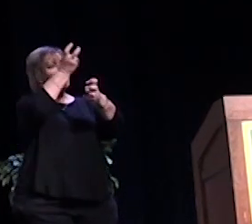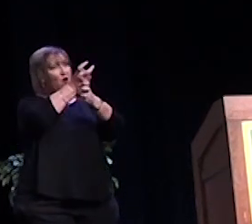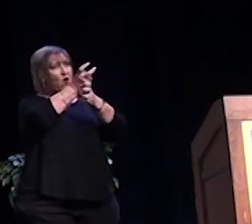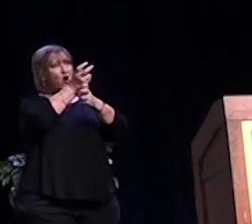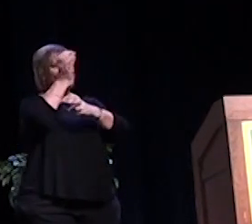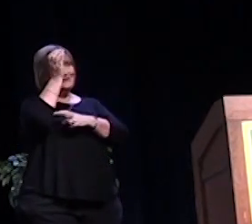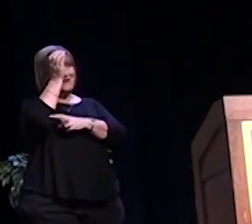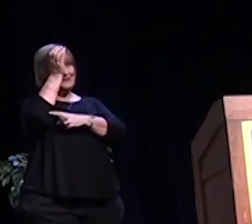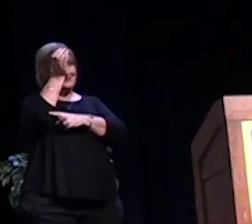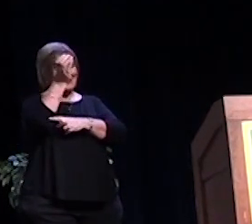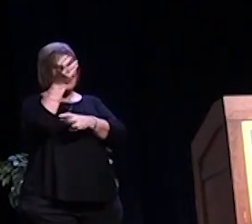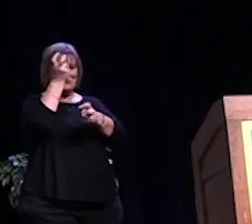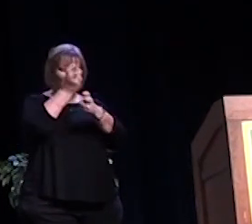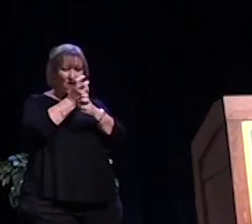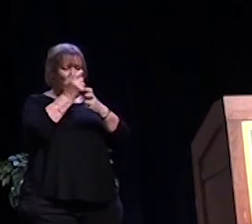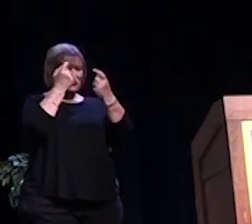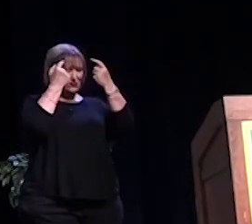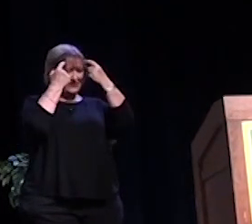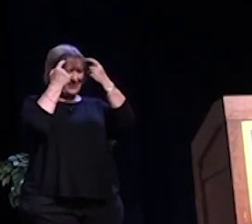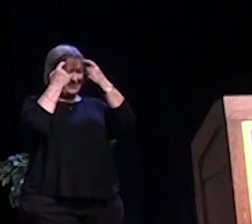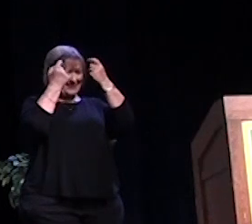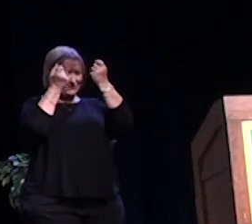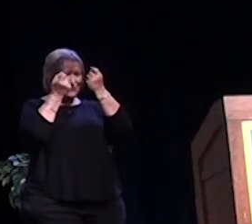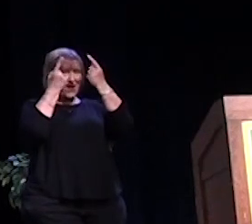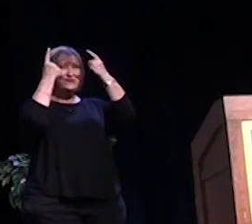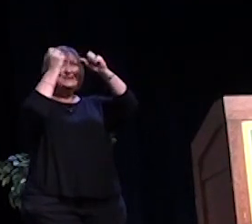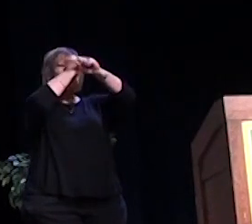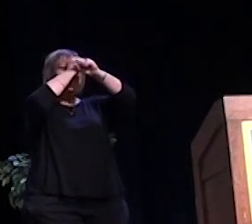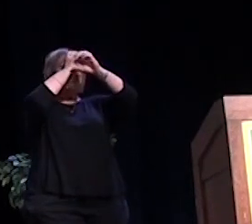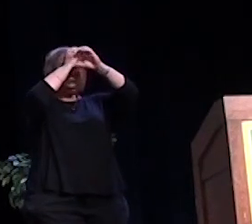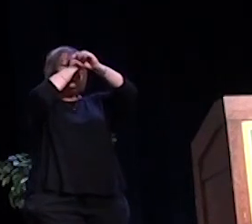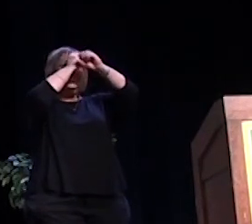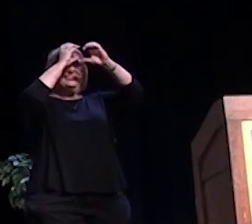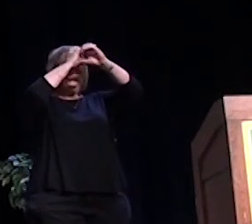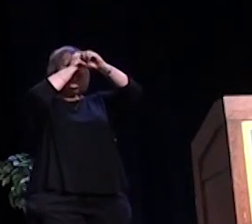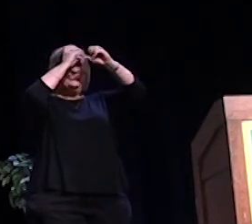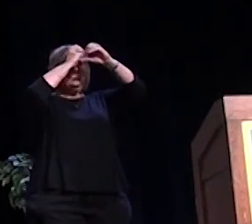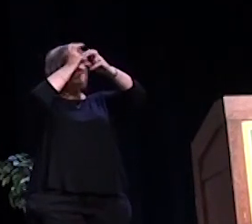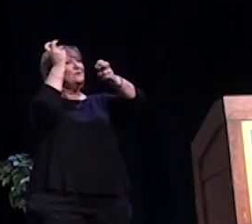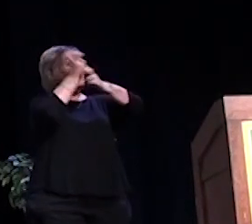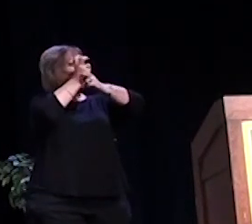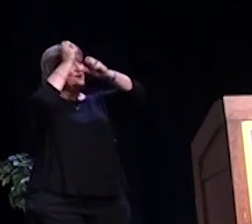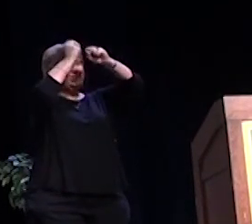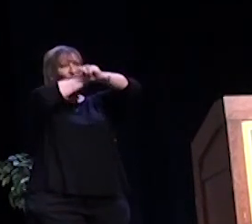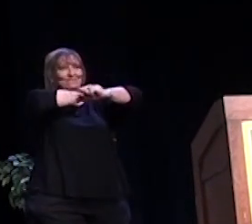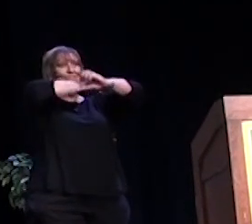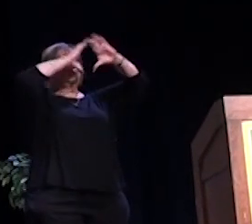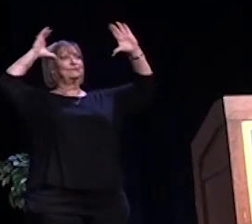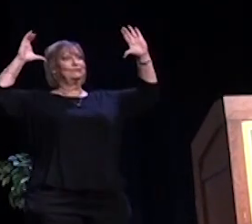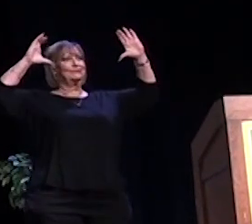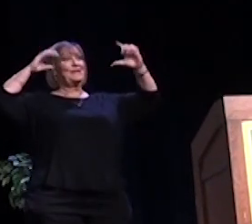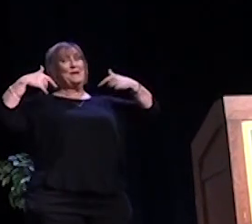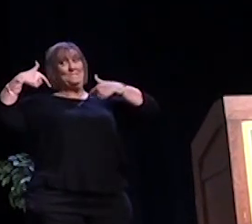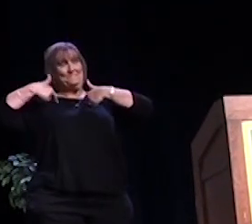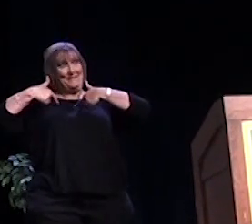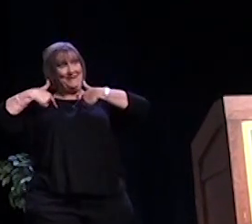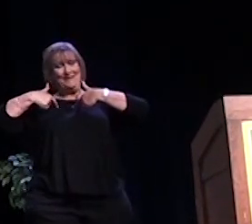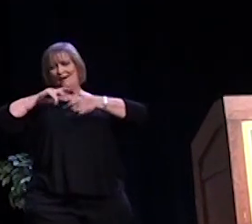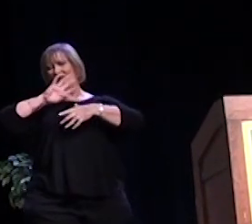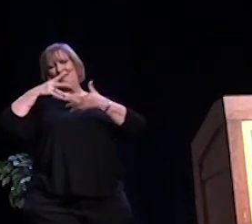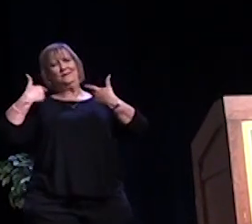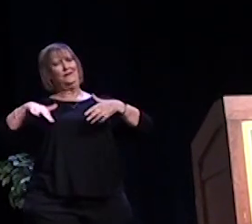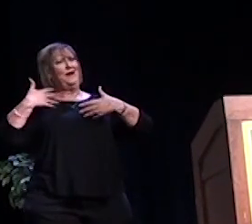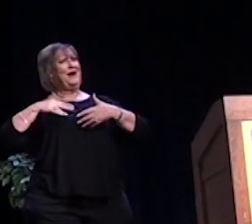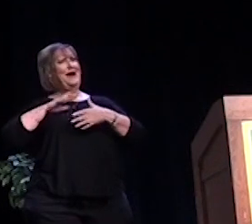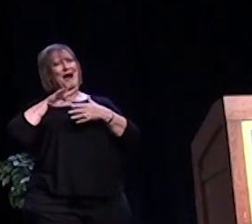wrap your head around sometimes, and I often recognize that I am so close to it that I can just die hard and go